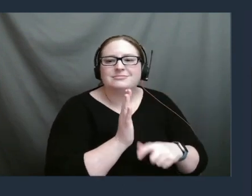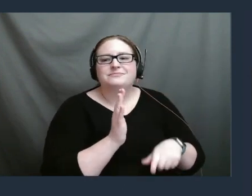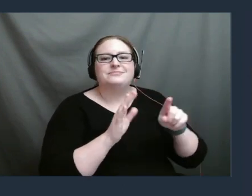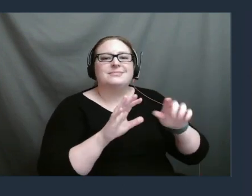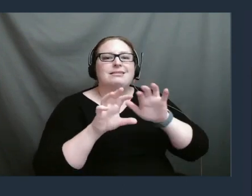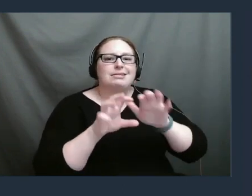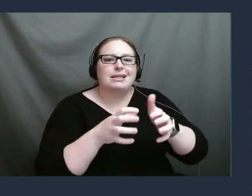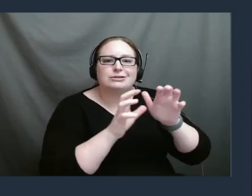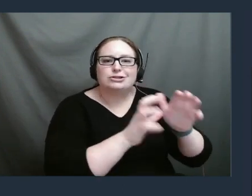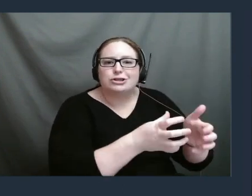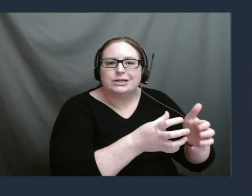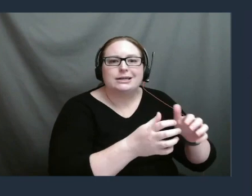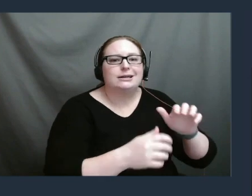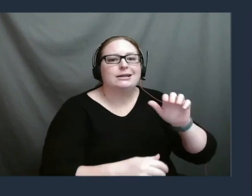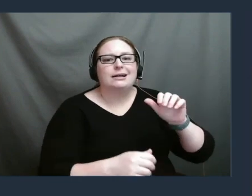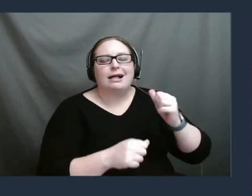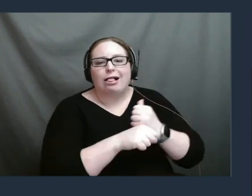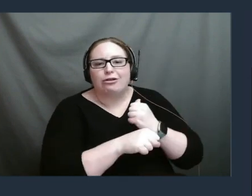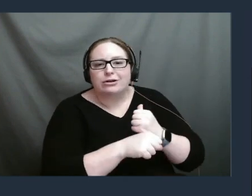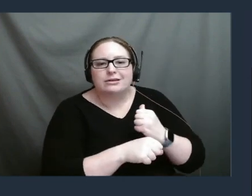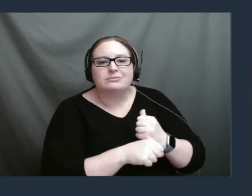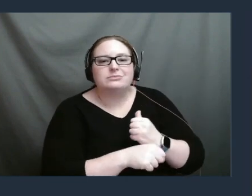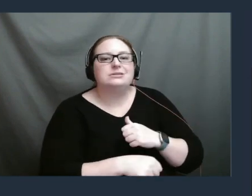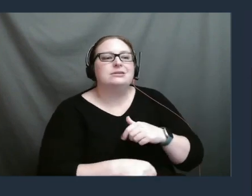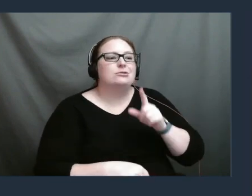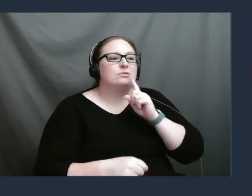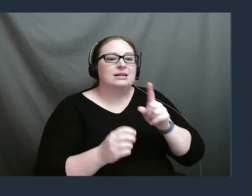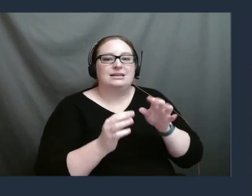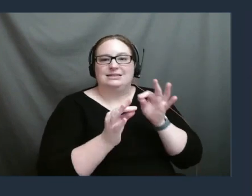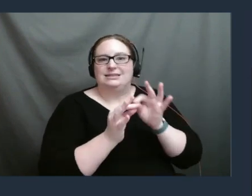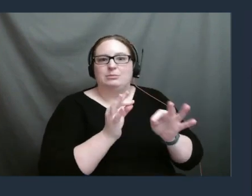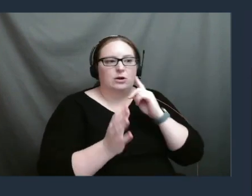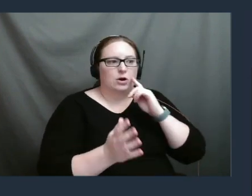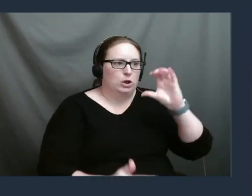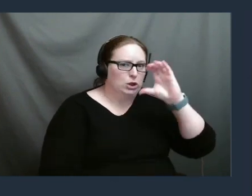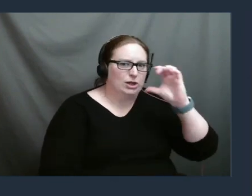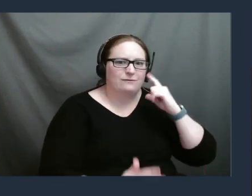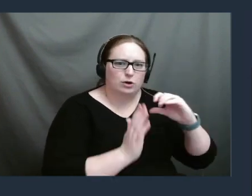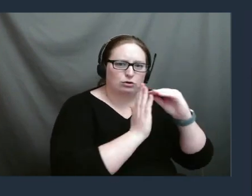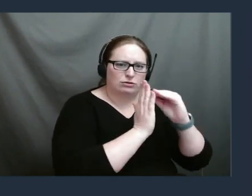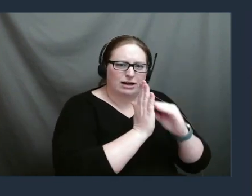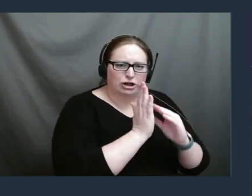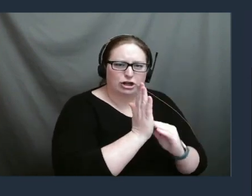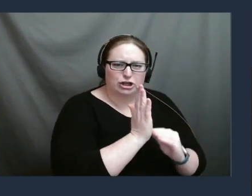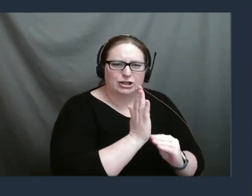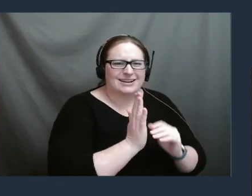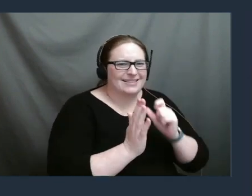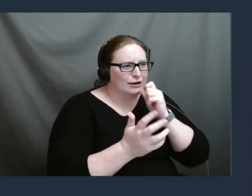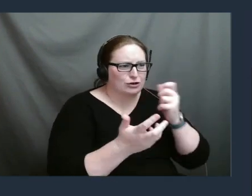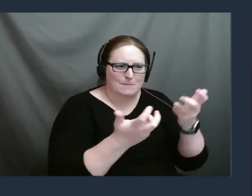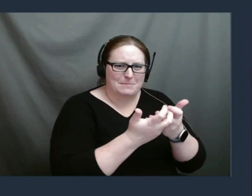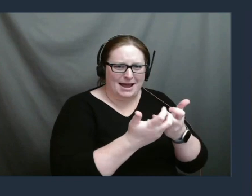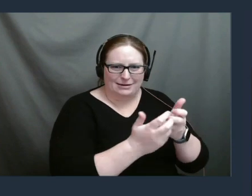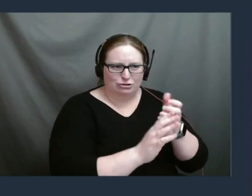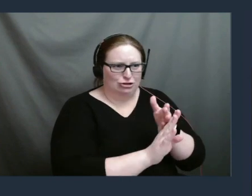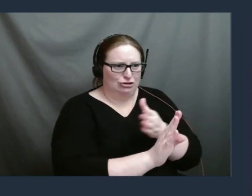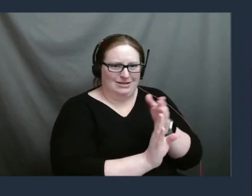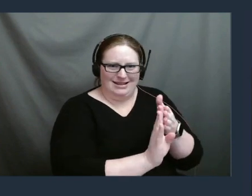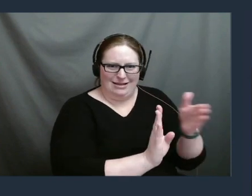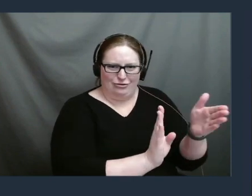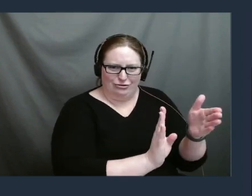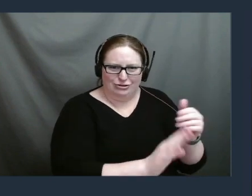clustering-based algorithms, which really, very simply put, are looking for a record that are not like the others in a multidimensional